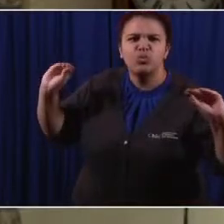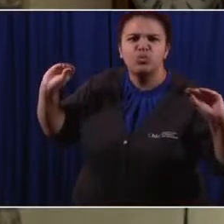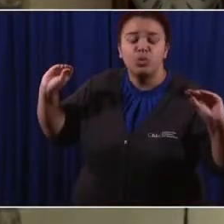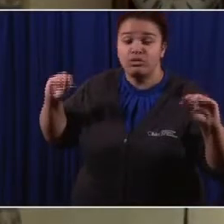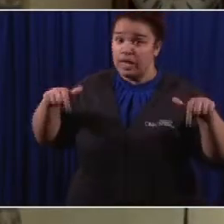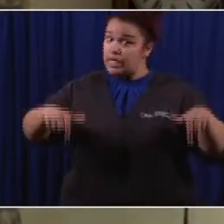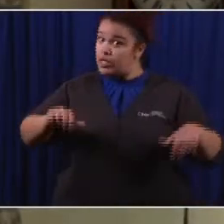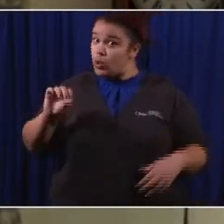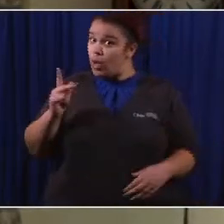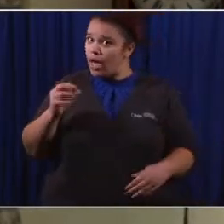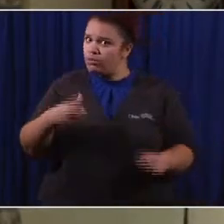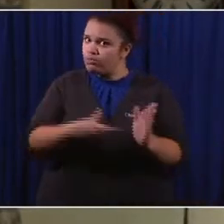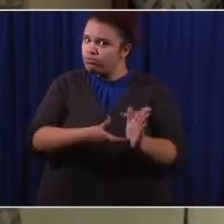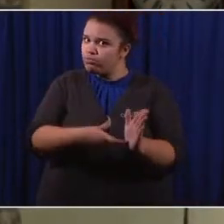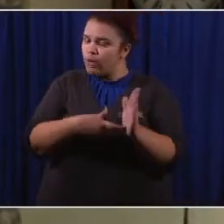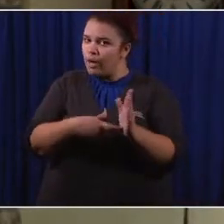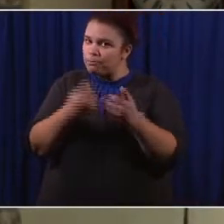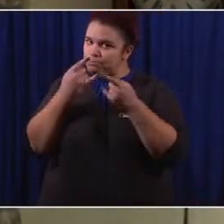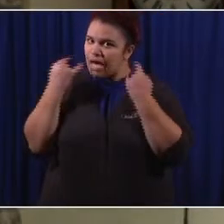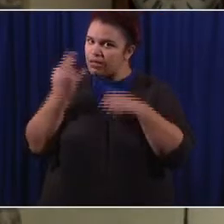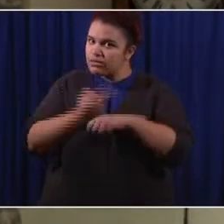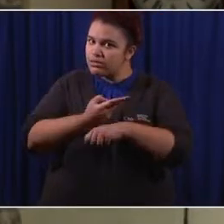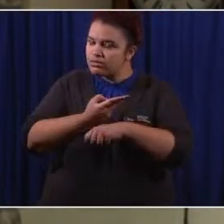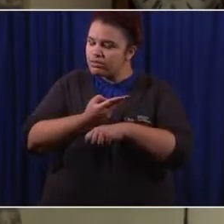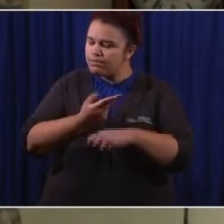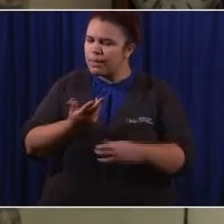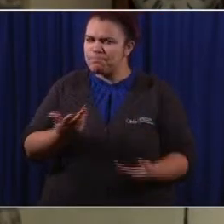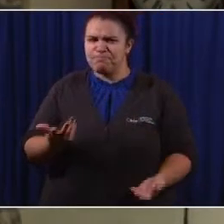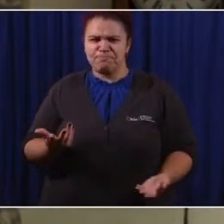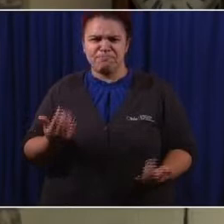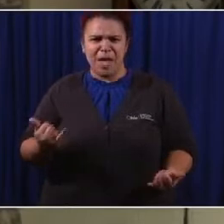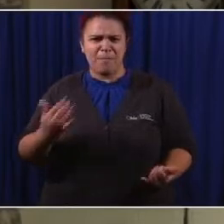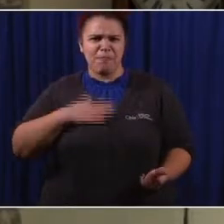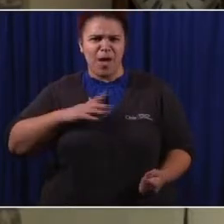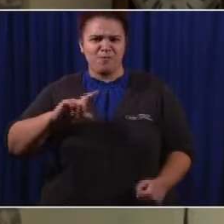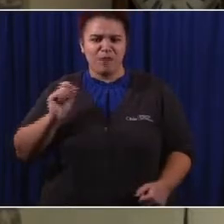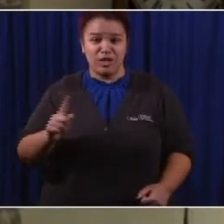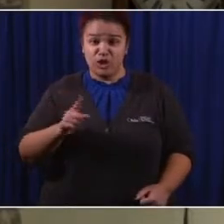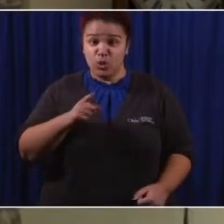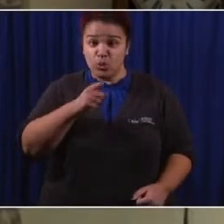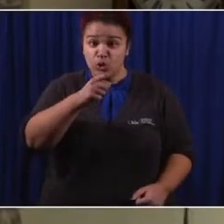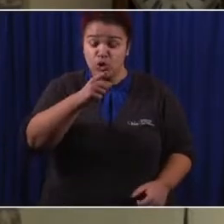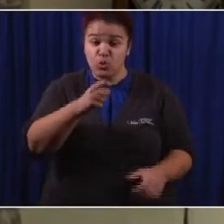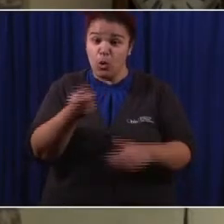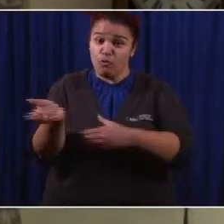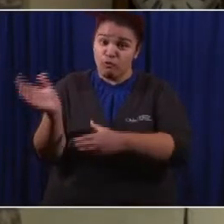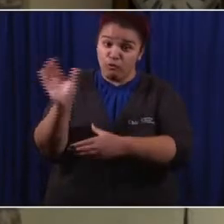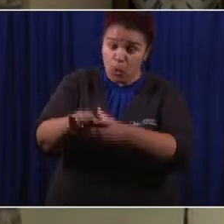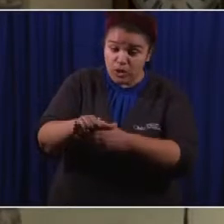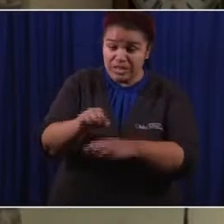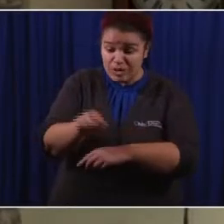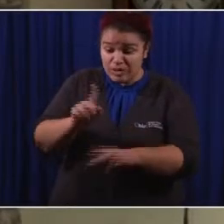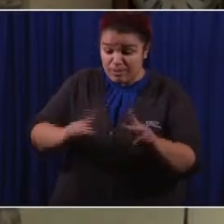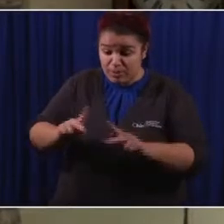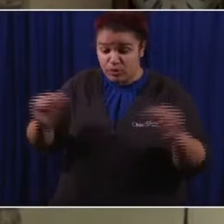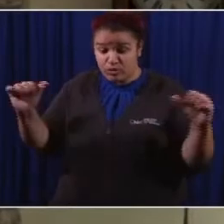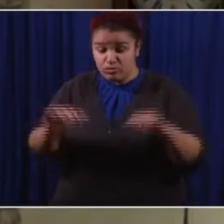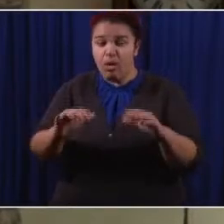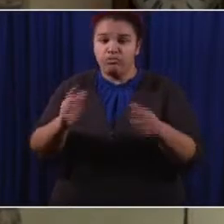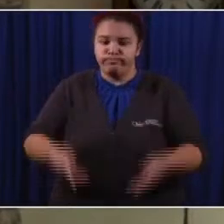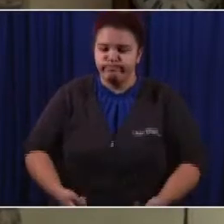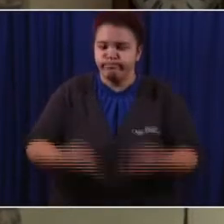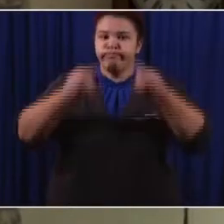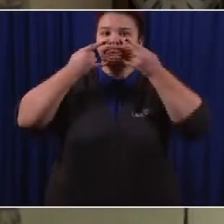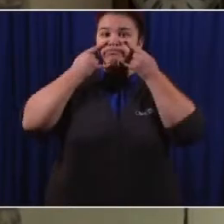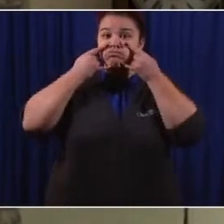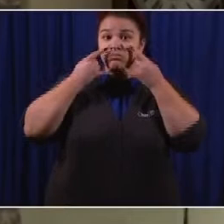in Ohio. My question is, are you going to enforce that mask mandate at those kind of events? Well, Joe, let me kind of go